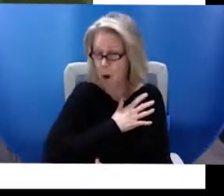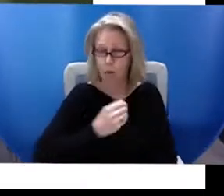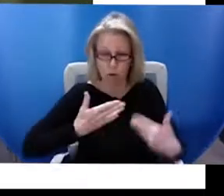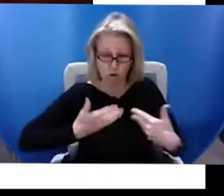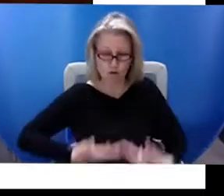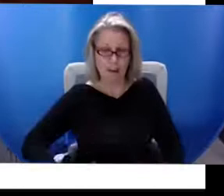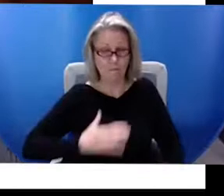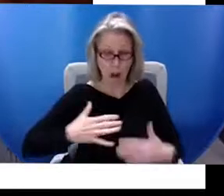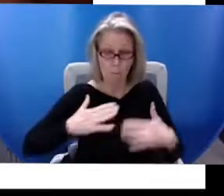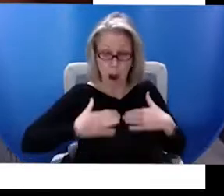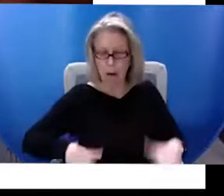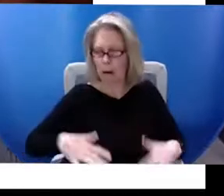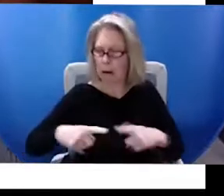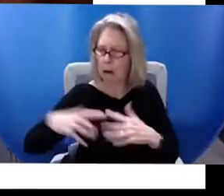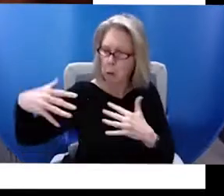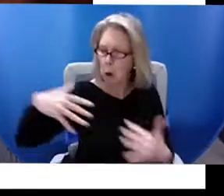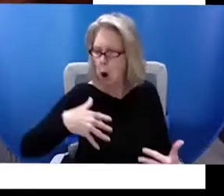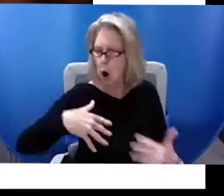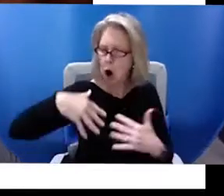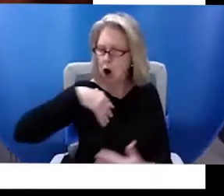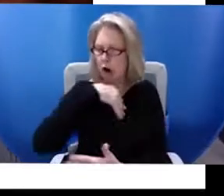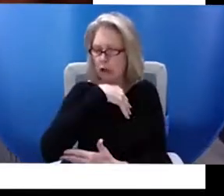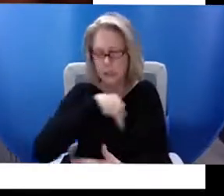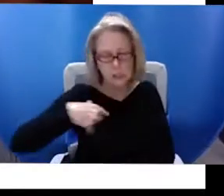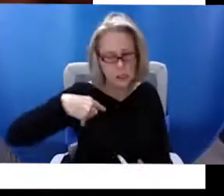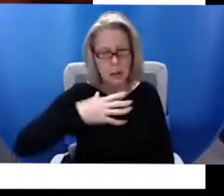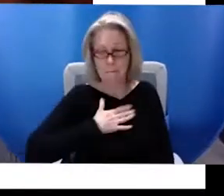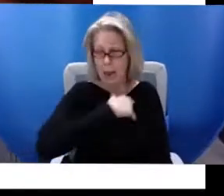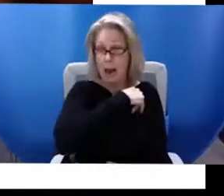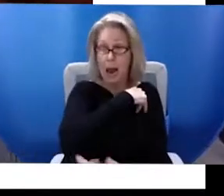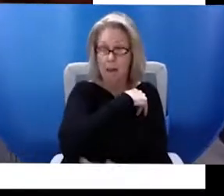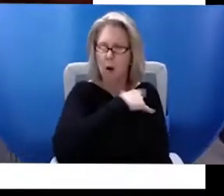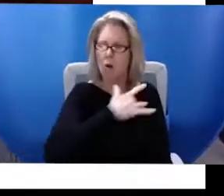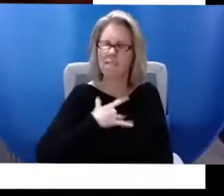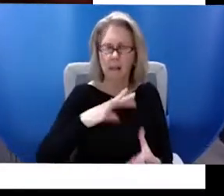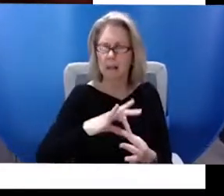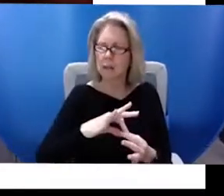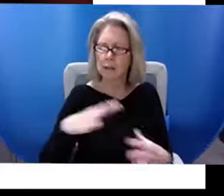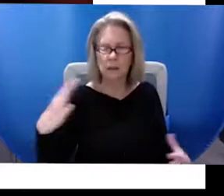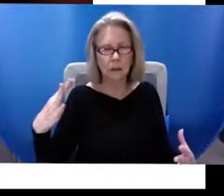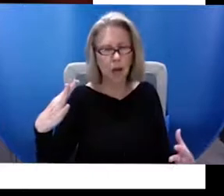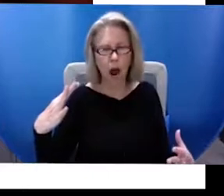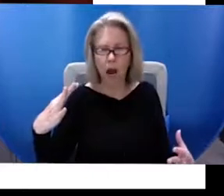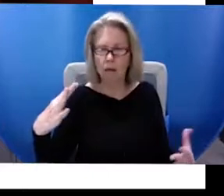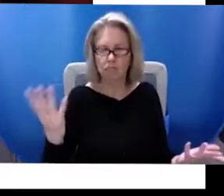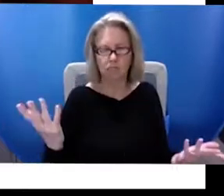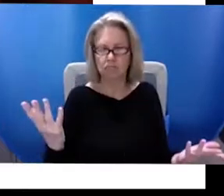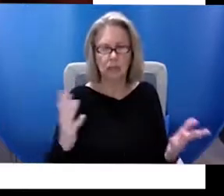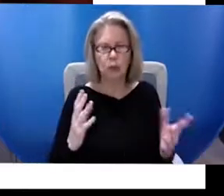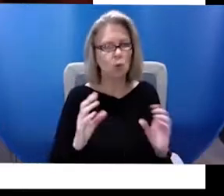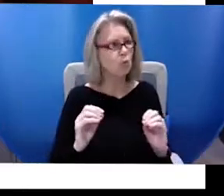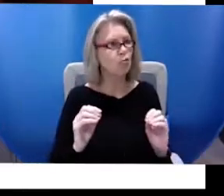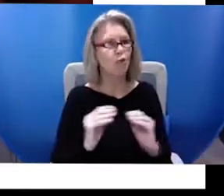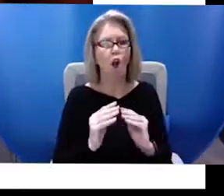My elbow and the rest of my body are at war, and my elbow is winning. My elbow feels disconnected, like a